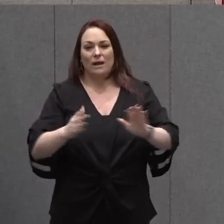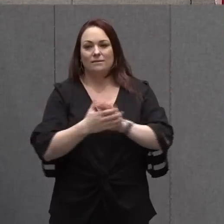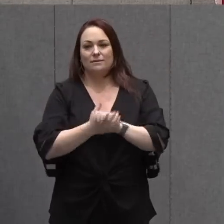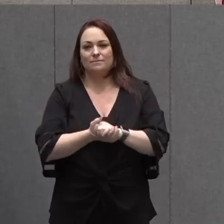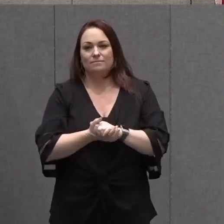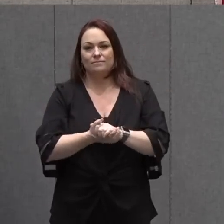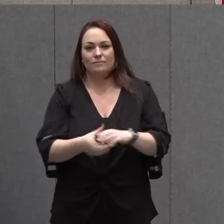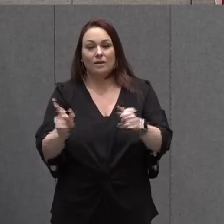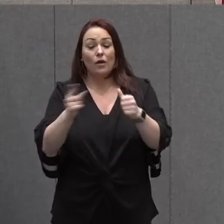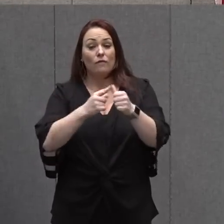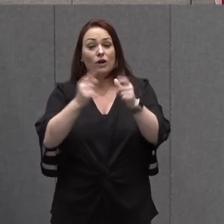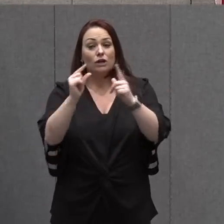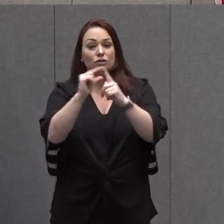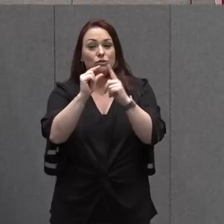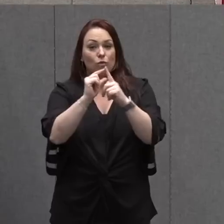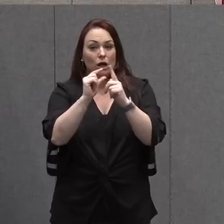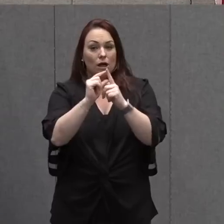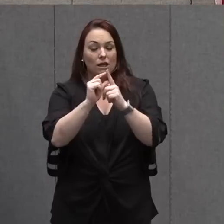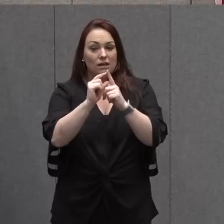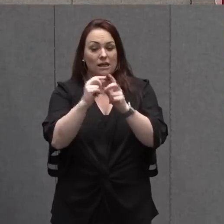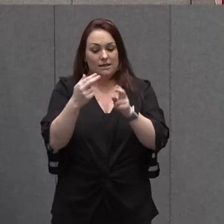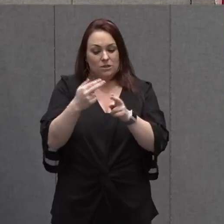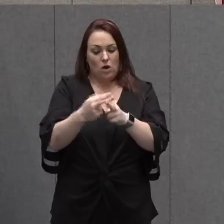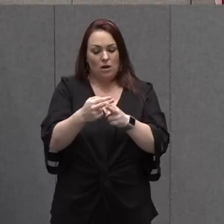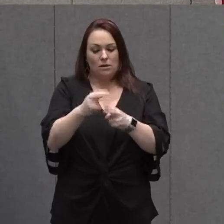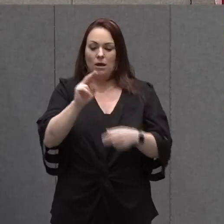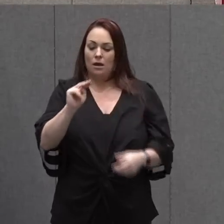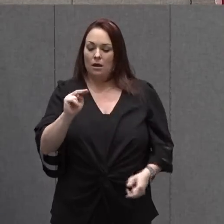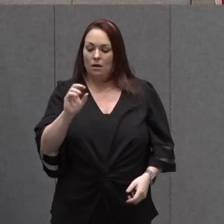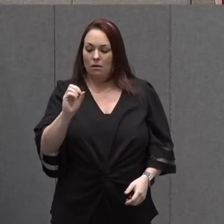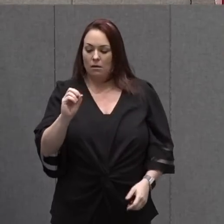first word is a noun.